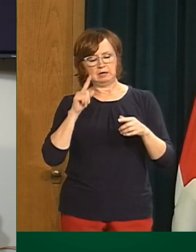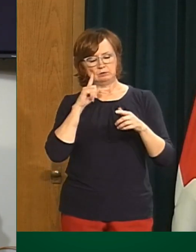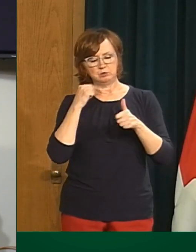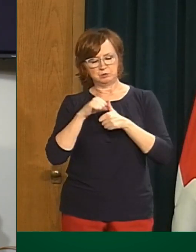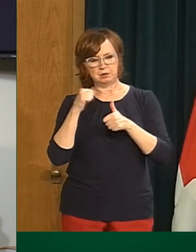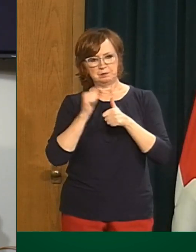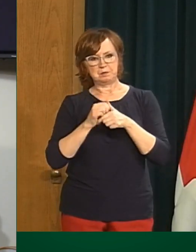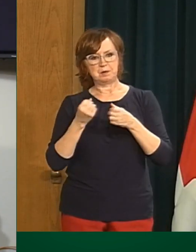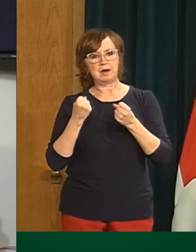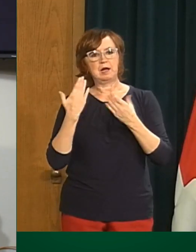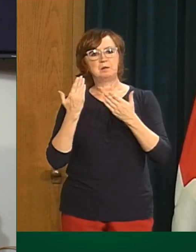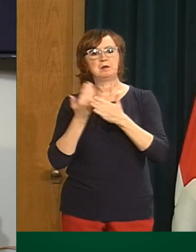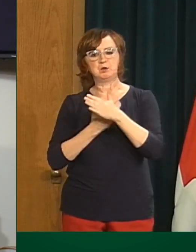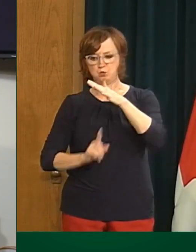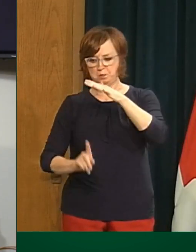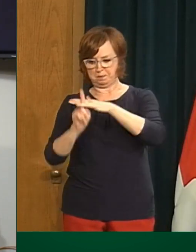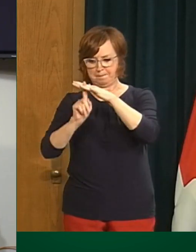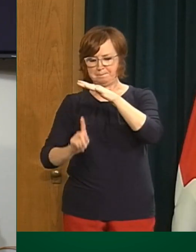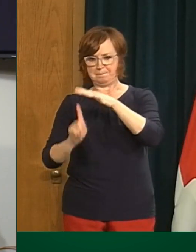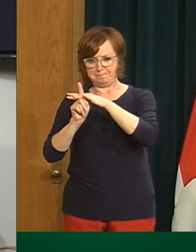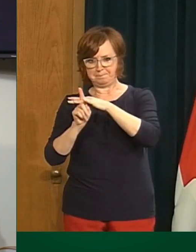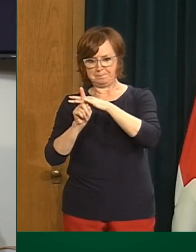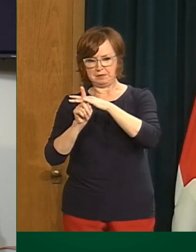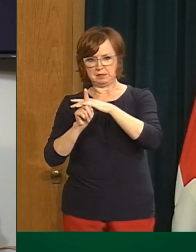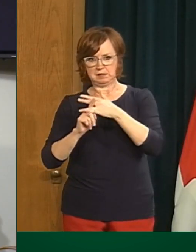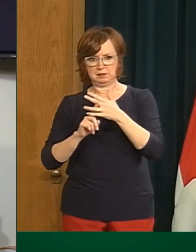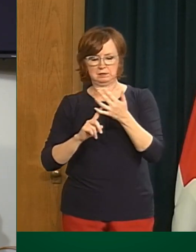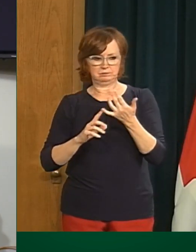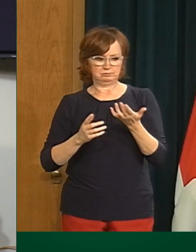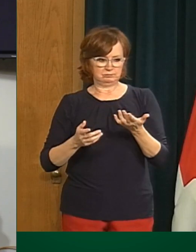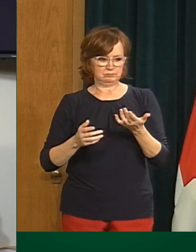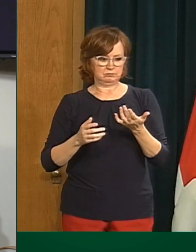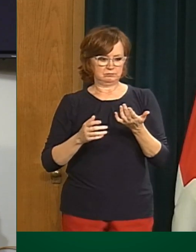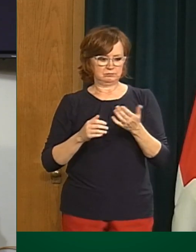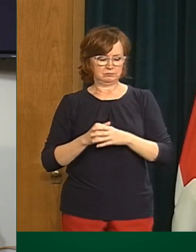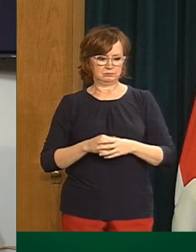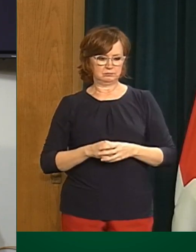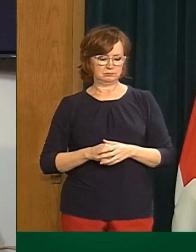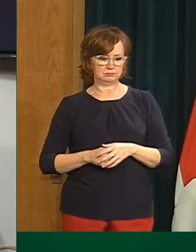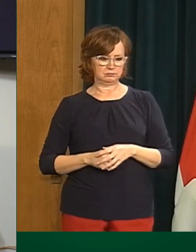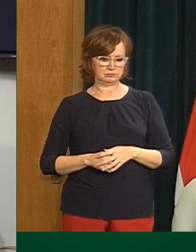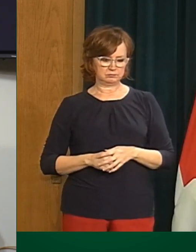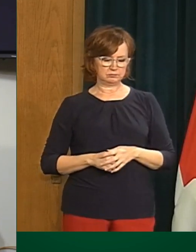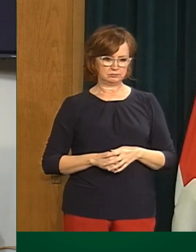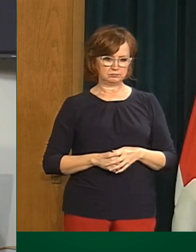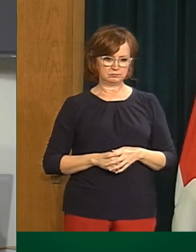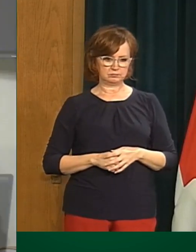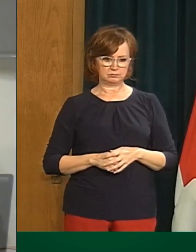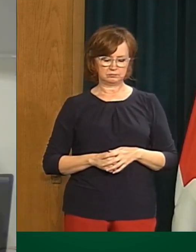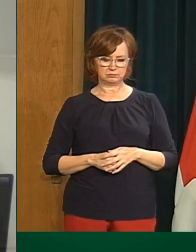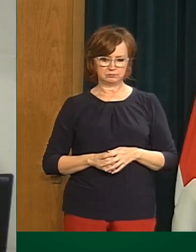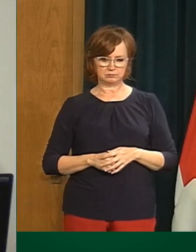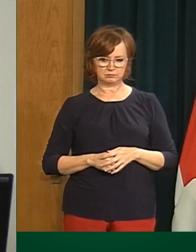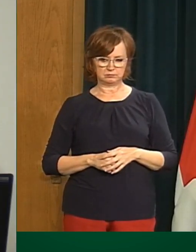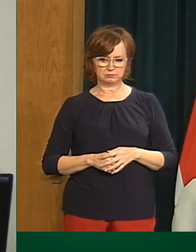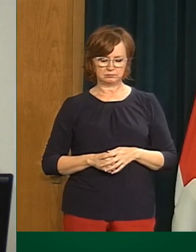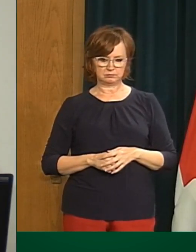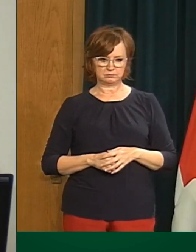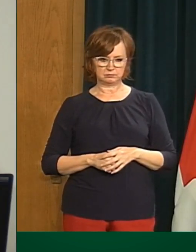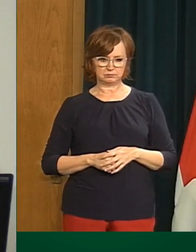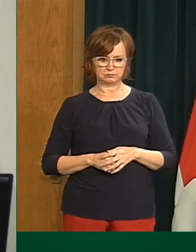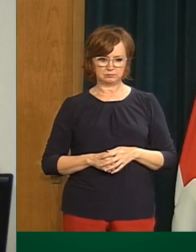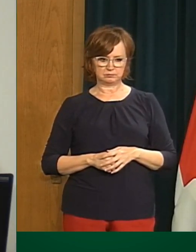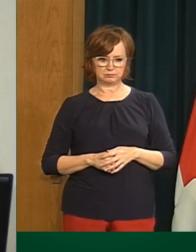to recognize that cases that are tested today probably became tested positive and announced today probably